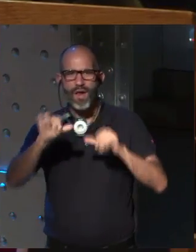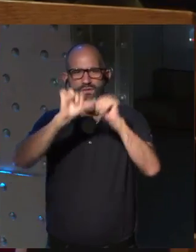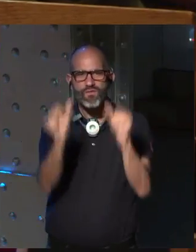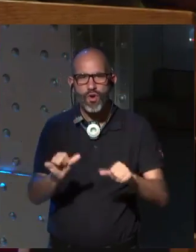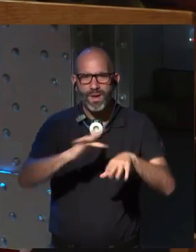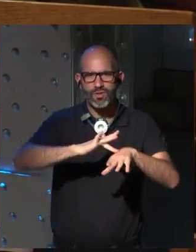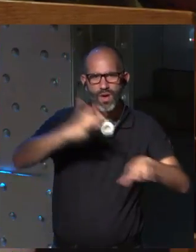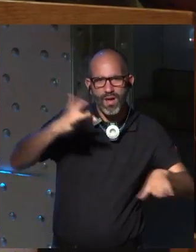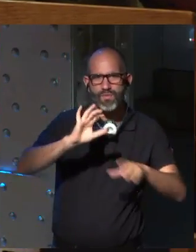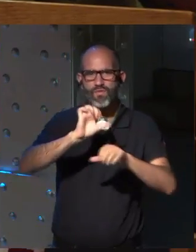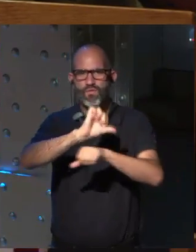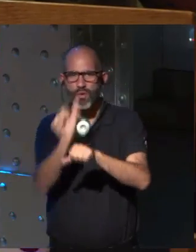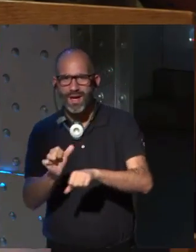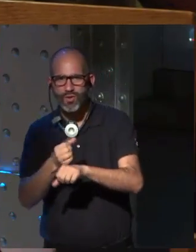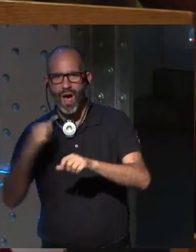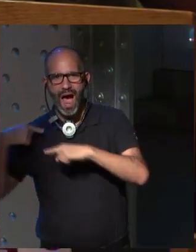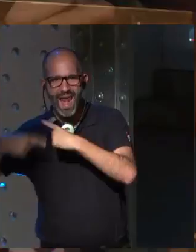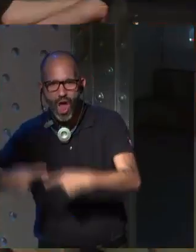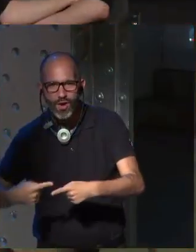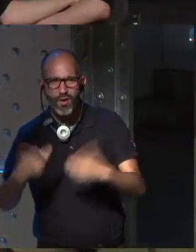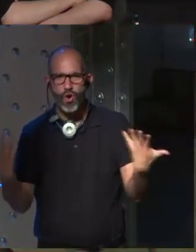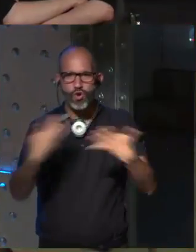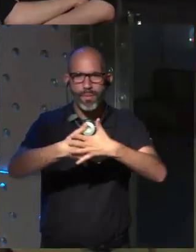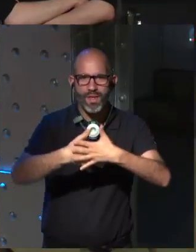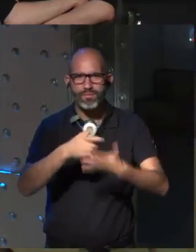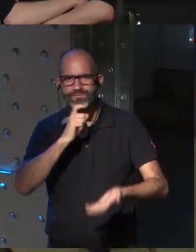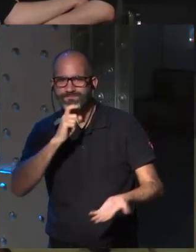format, in an analog format? Is it a combination of those two?